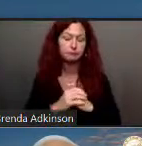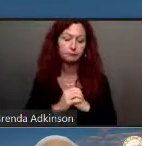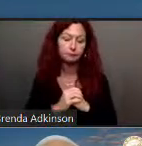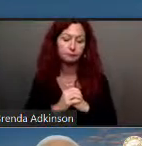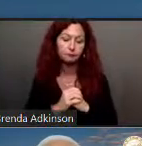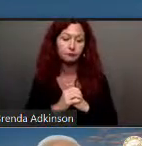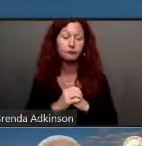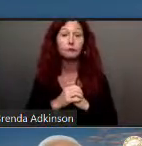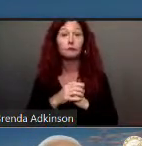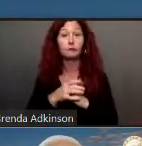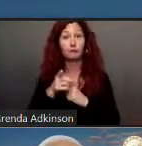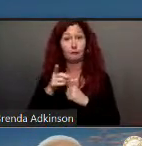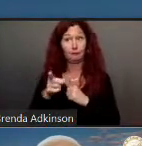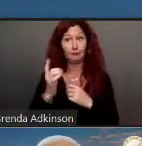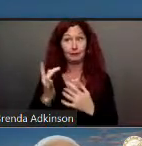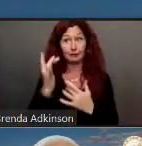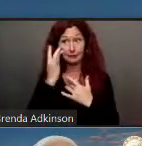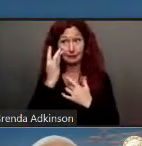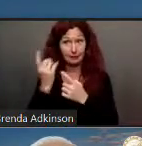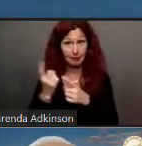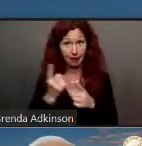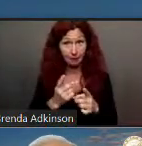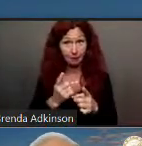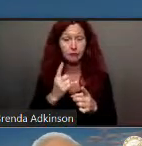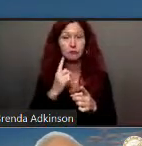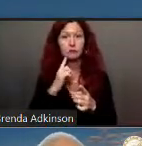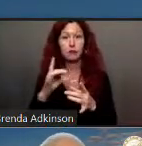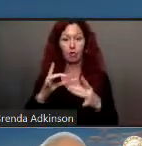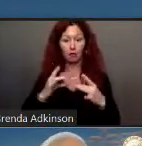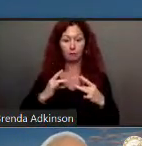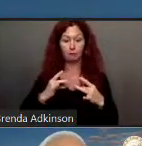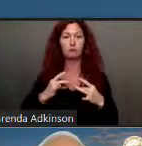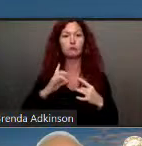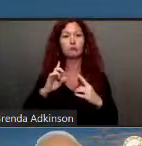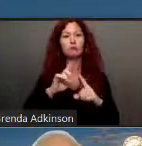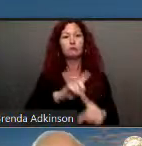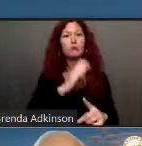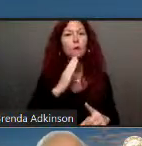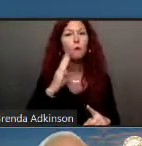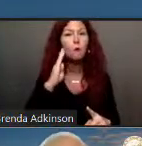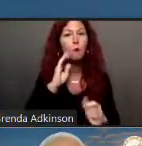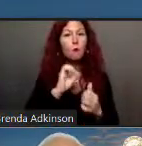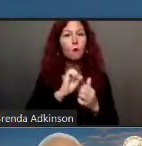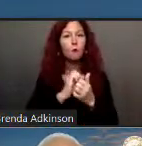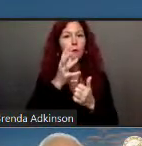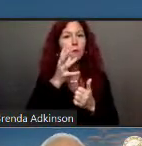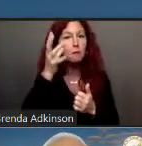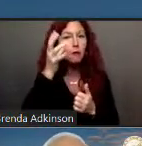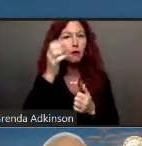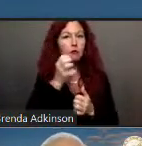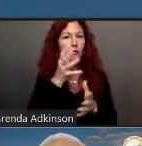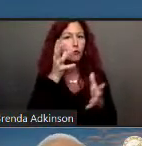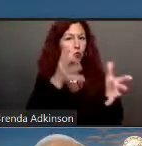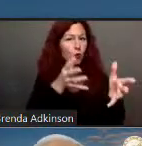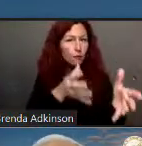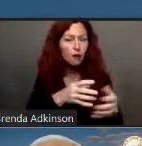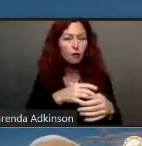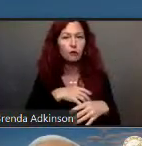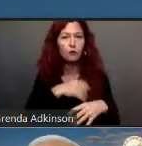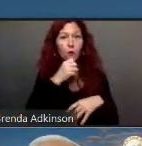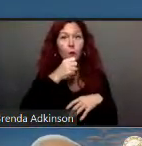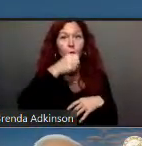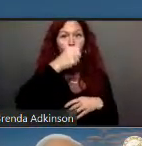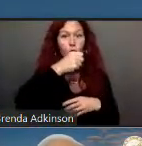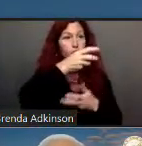and grandparents. And remember, our goal all along has been to protect the most vulnerable people over the age of 60 who can